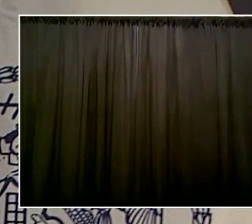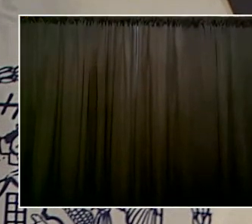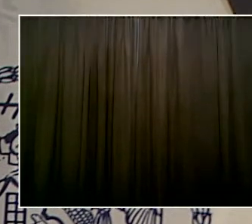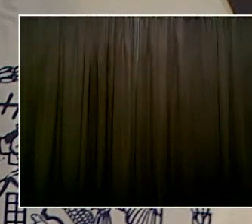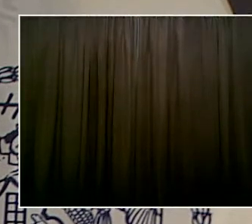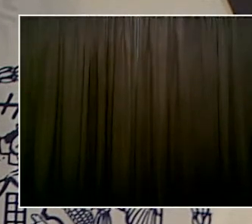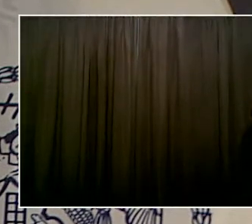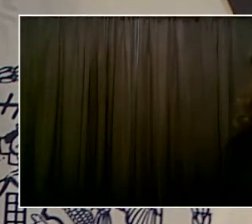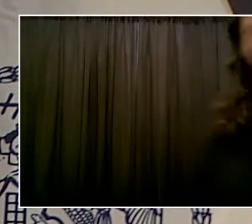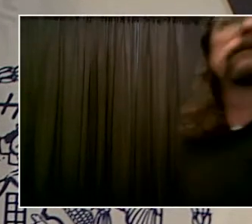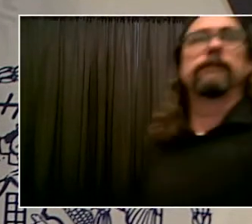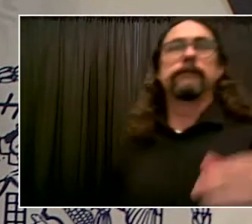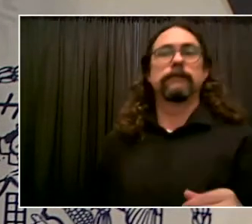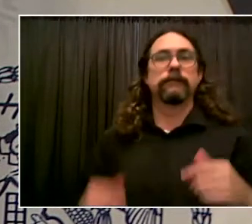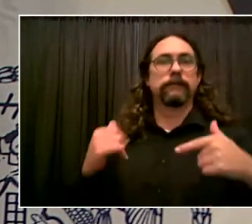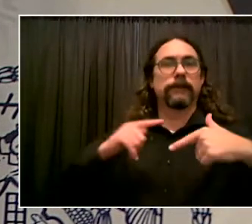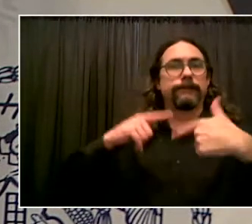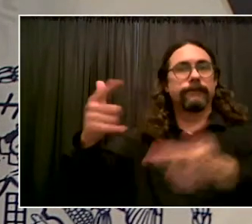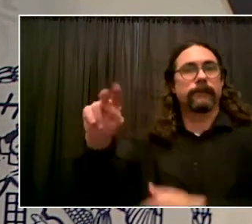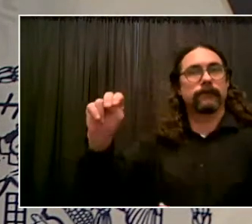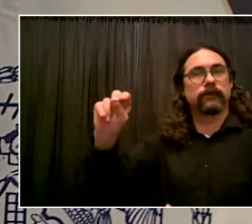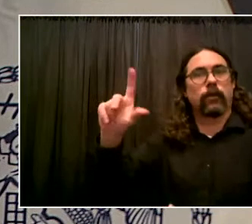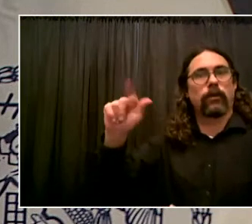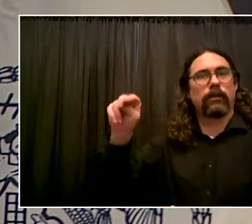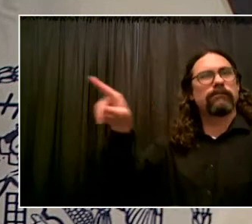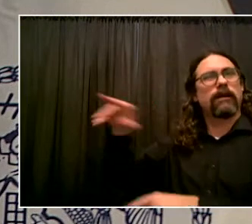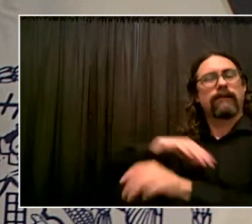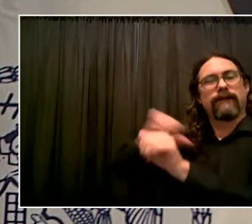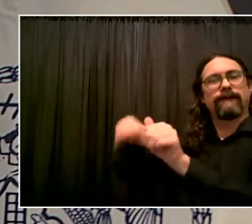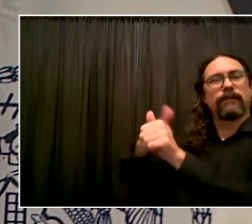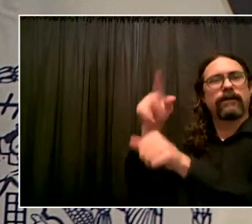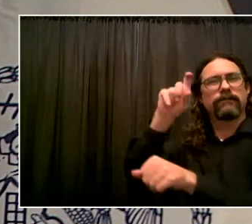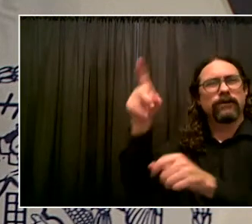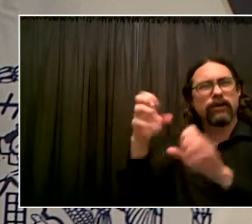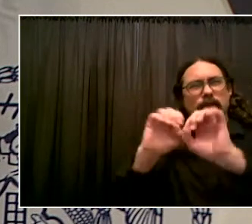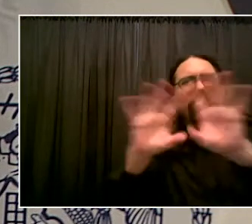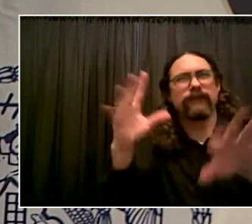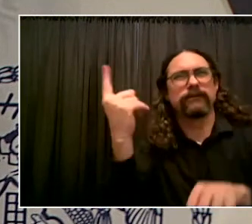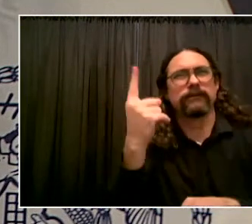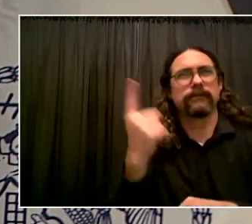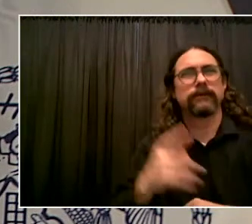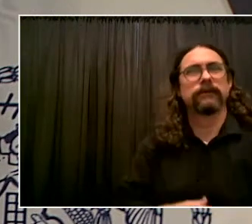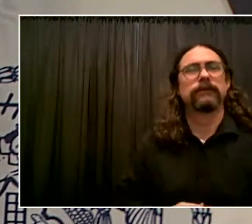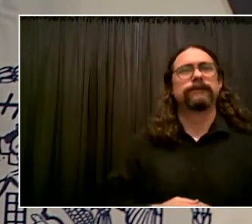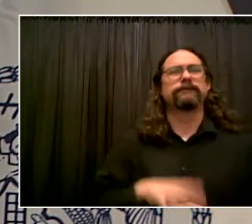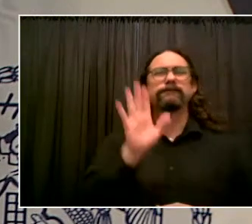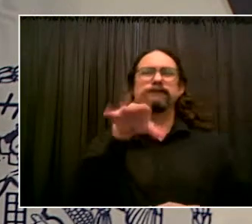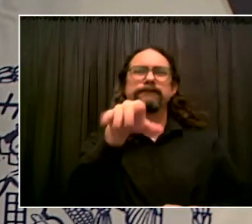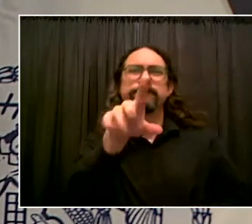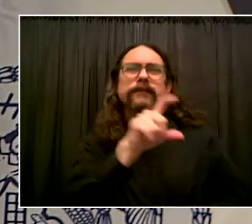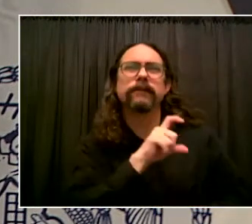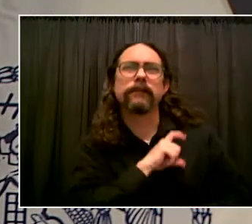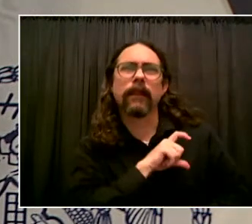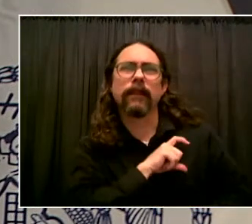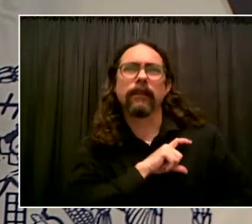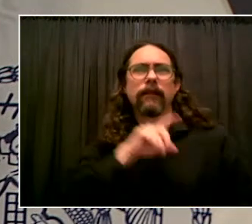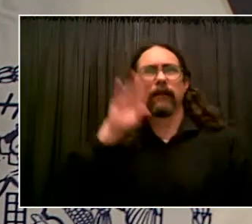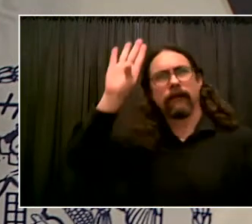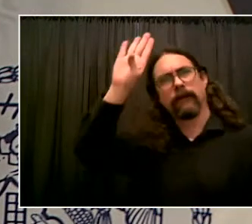many members of the police department and of the fire department are currently out on unpaid leave, separate from the request for